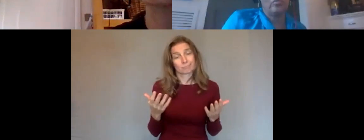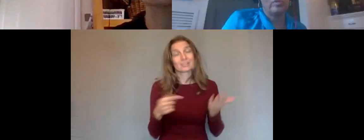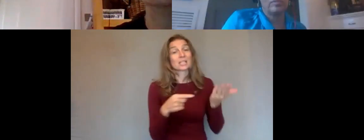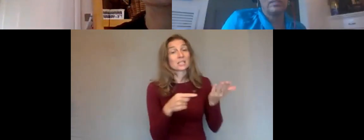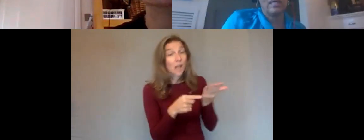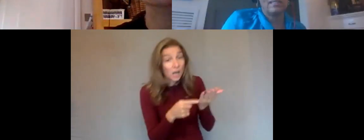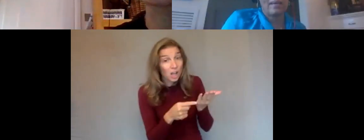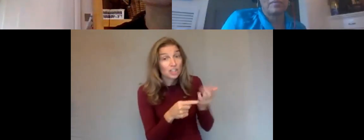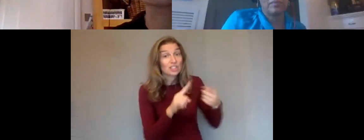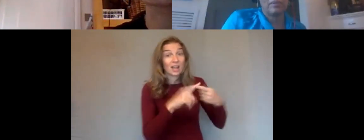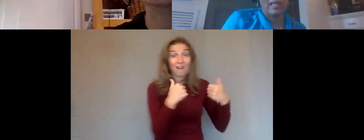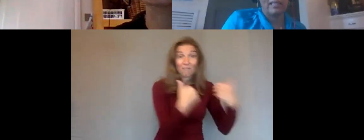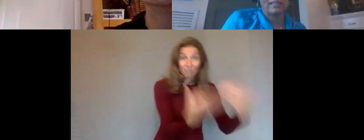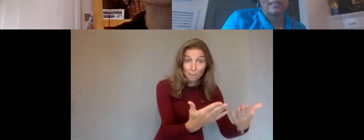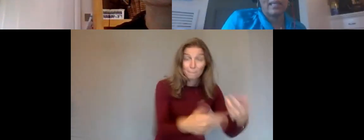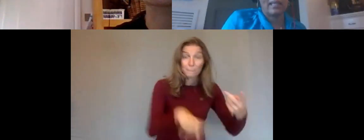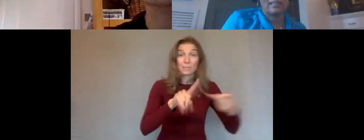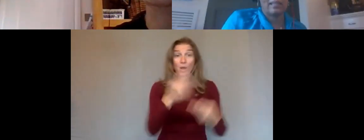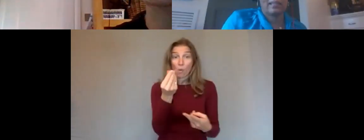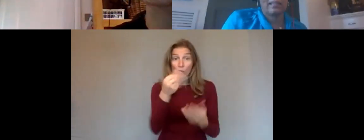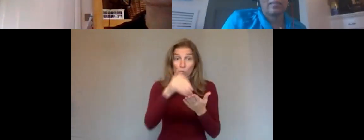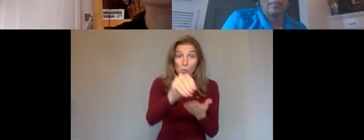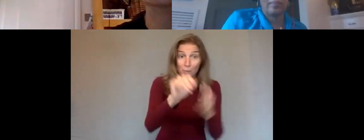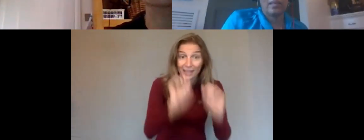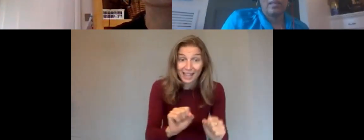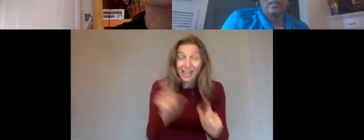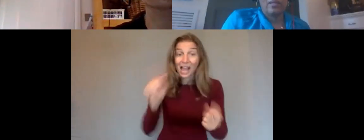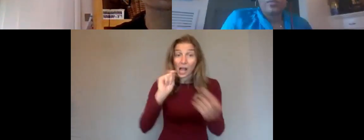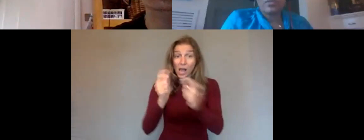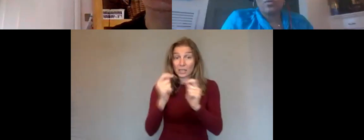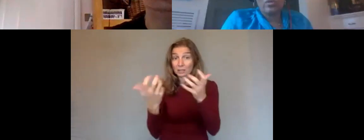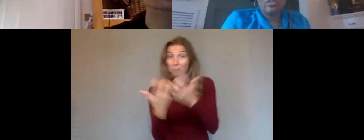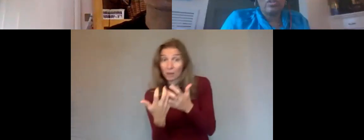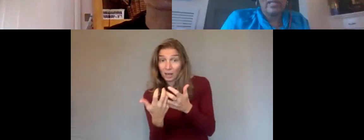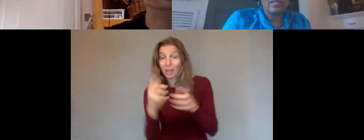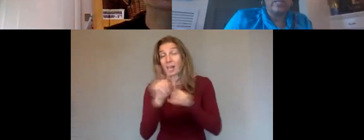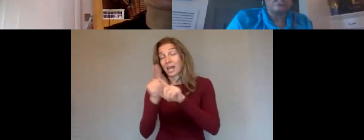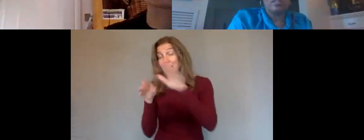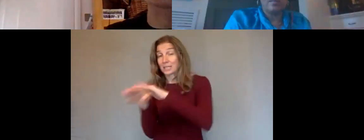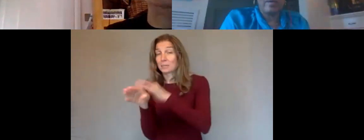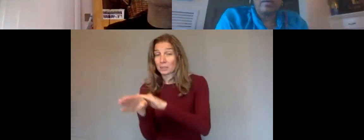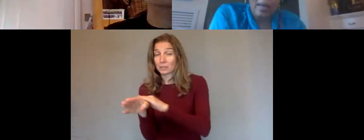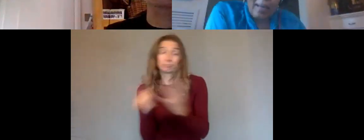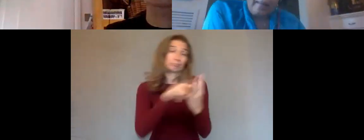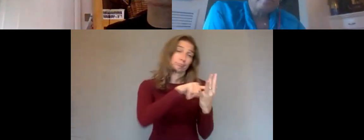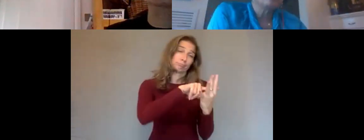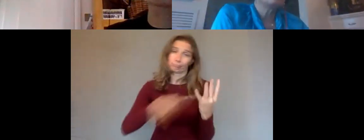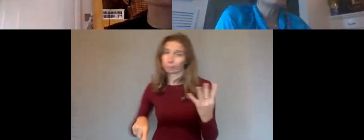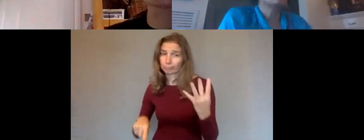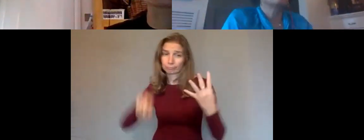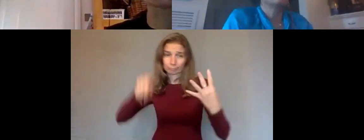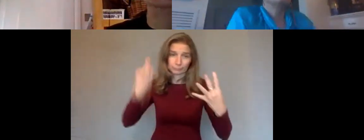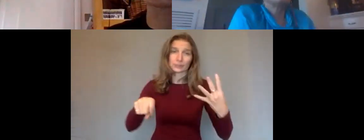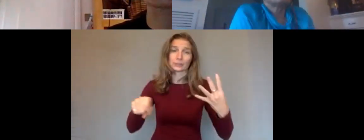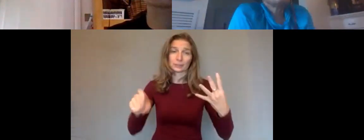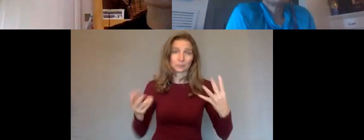available, affordable, adaptable, and accessible. So, I think we need to think about a